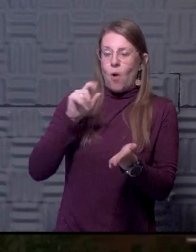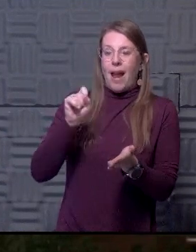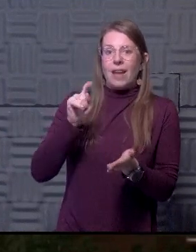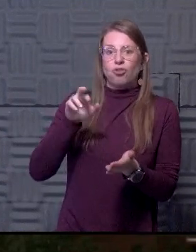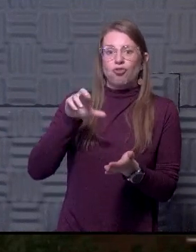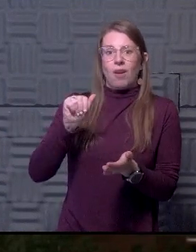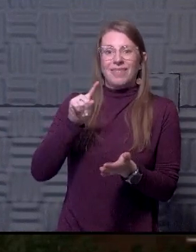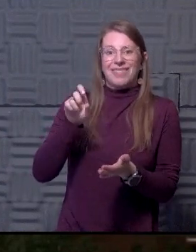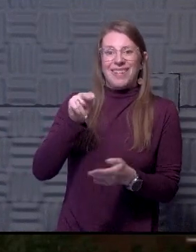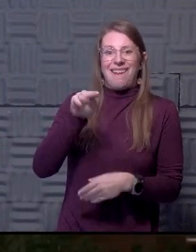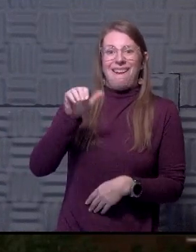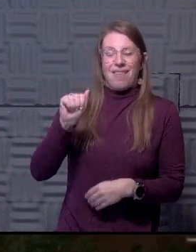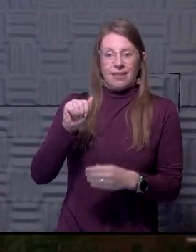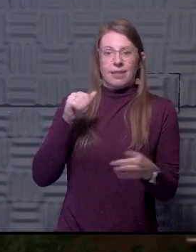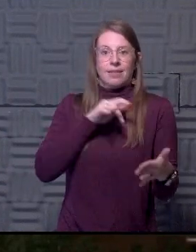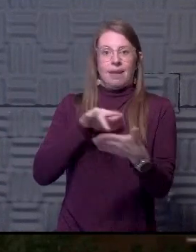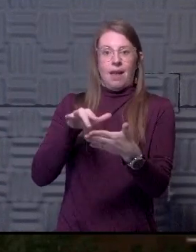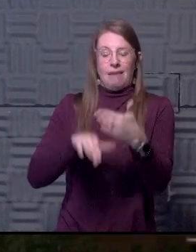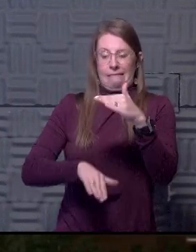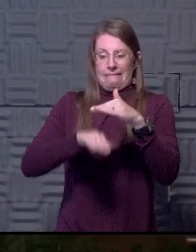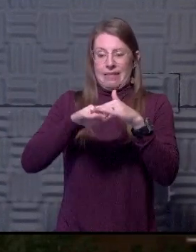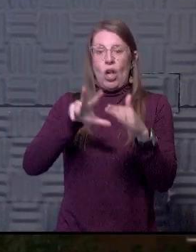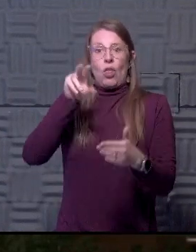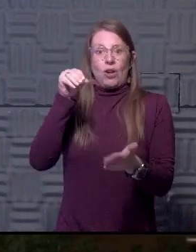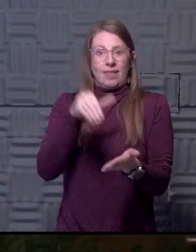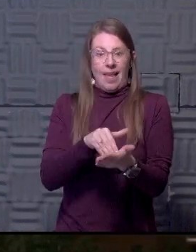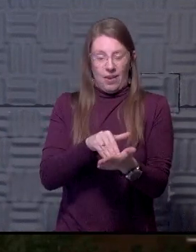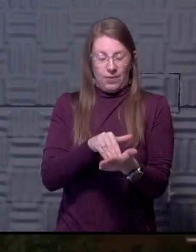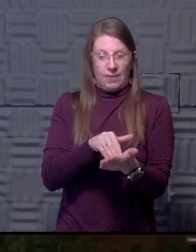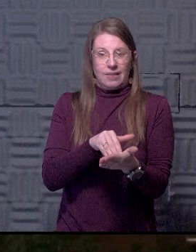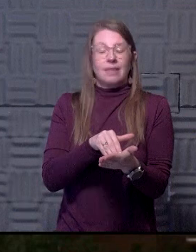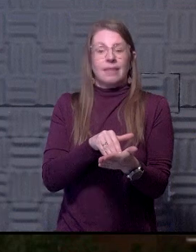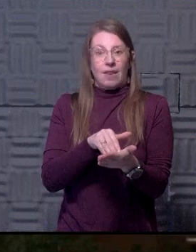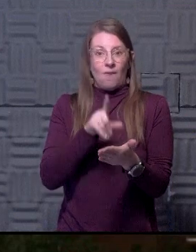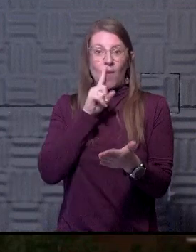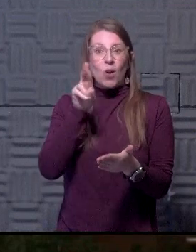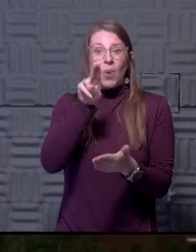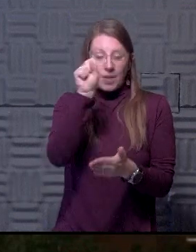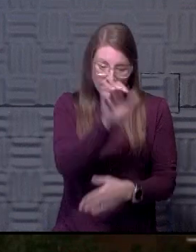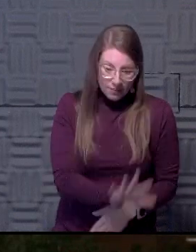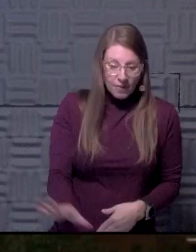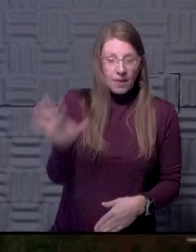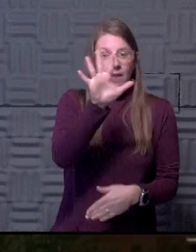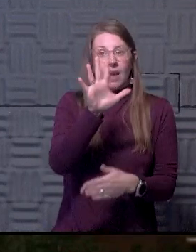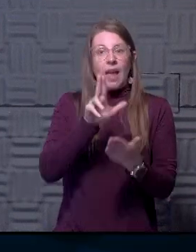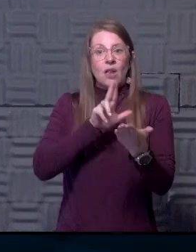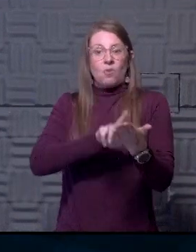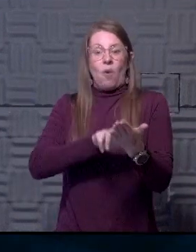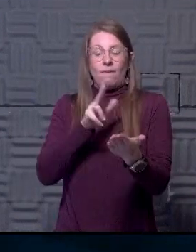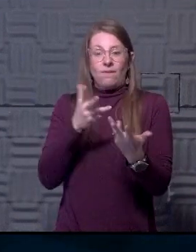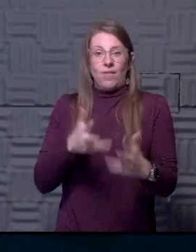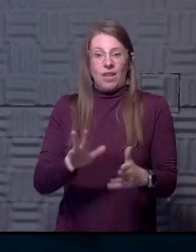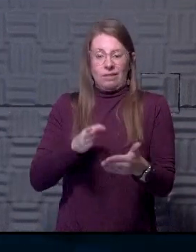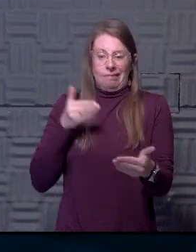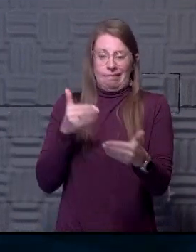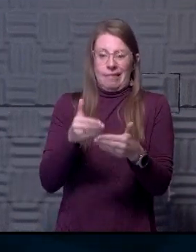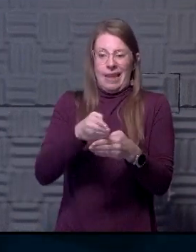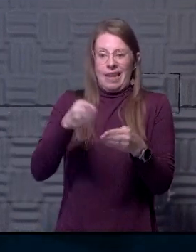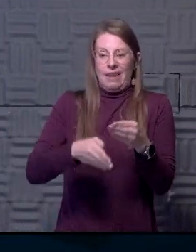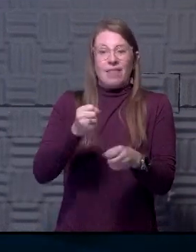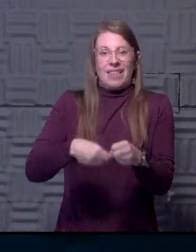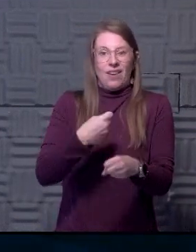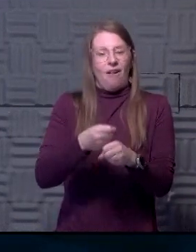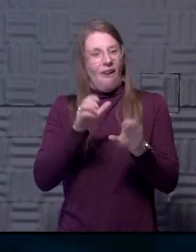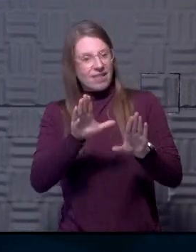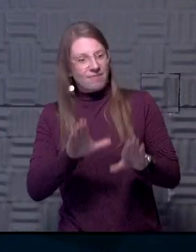nationwide. We're about to reach 30,000, and we're probably going to be done enrolling before the end of the year. That's awesome.